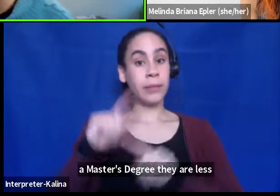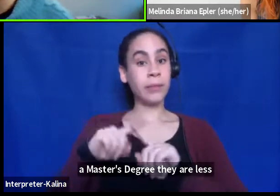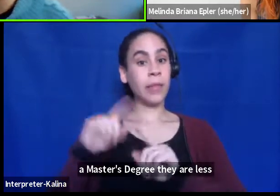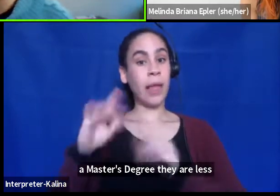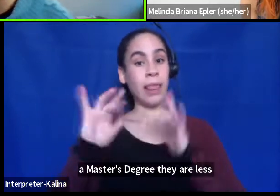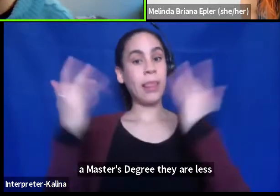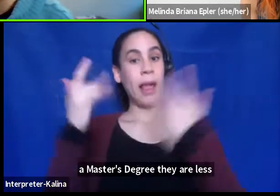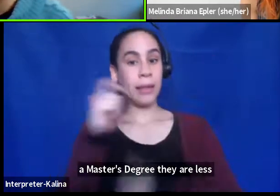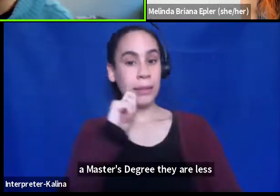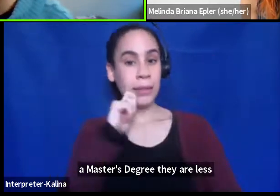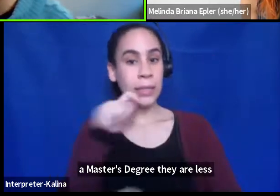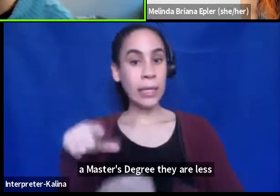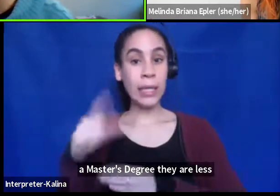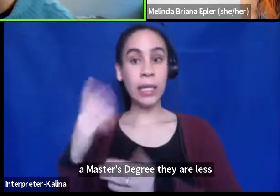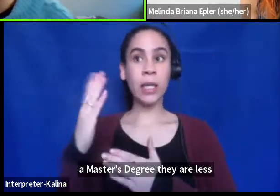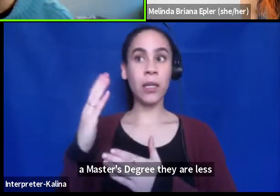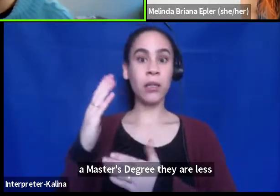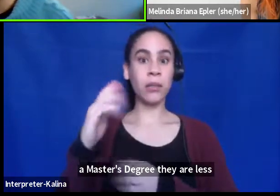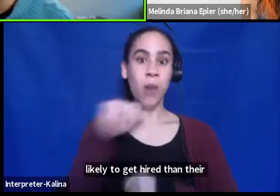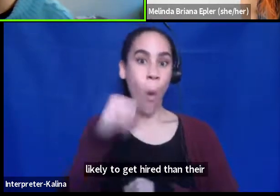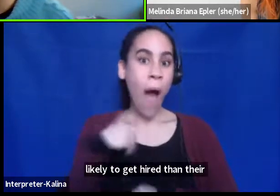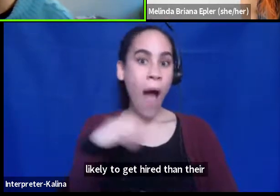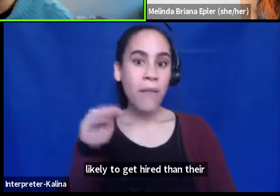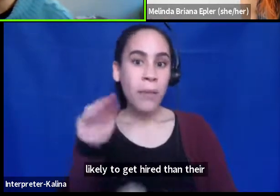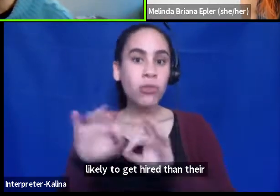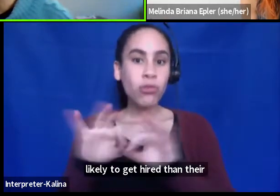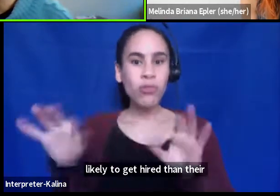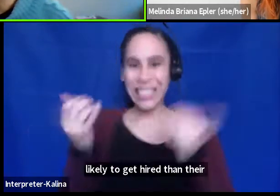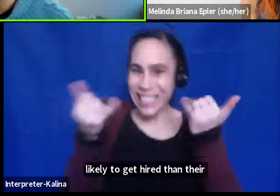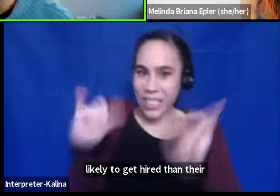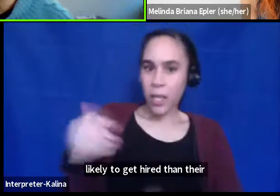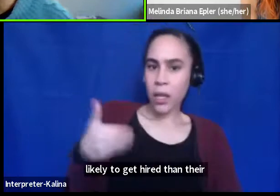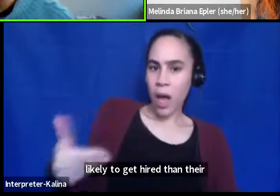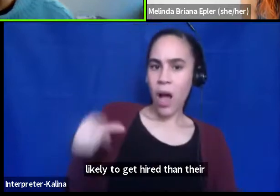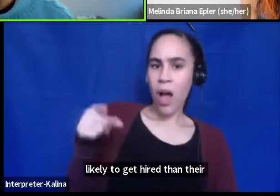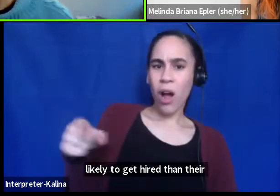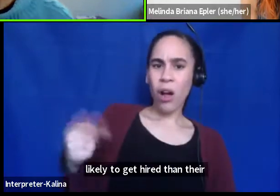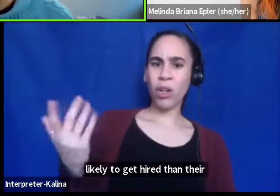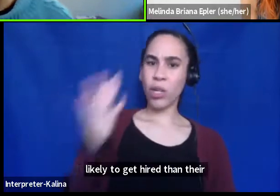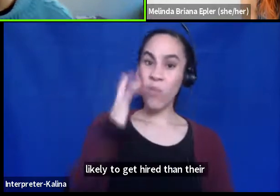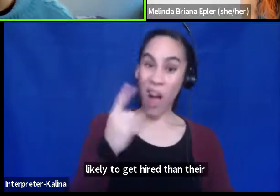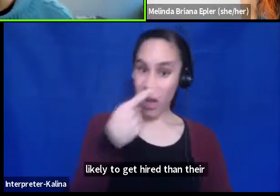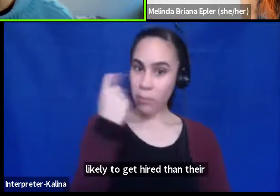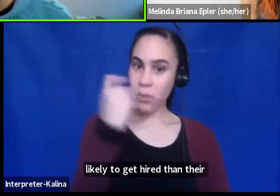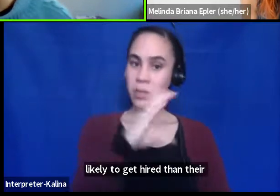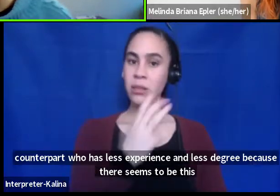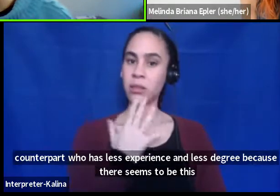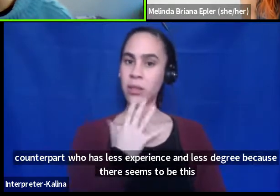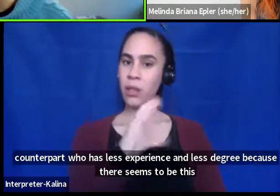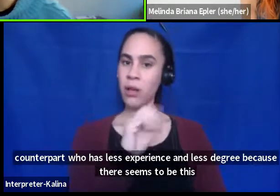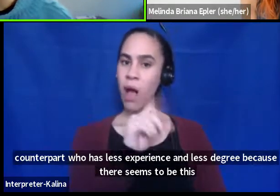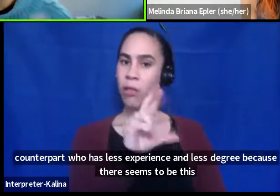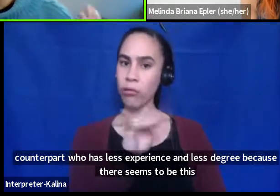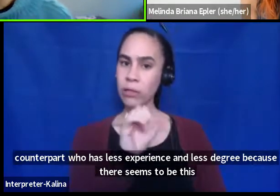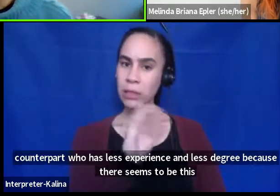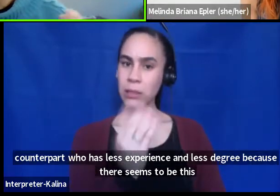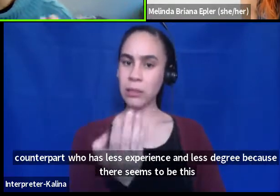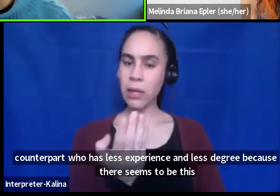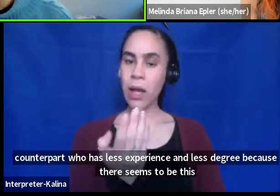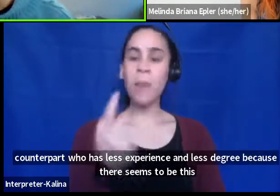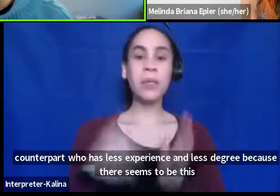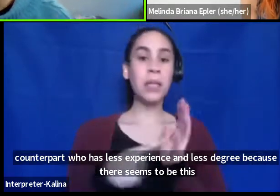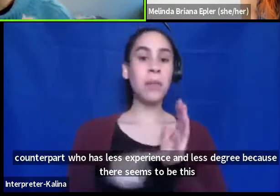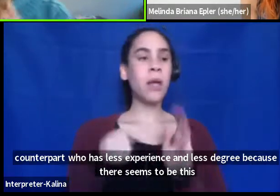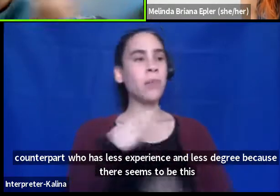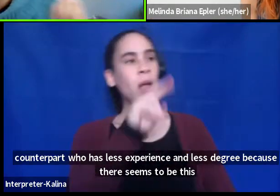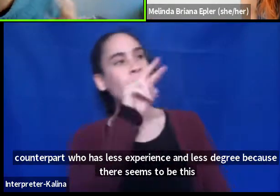this colorism that is rampant in American society. And I think that sometimes like we look at people like Barack Obama,